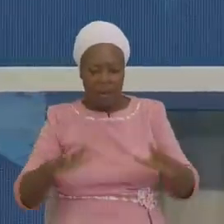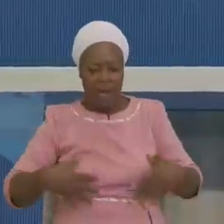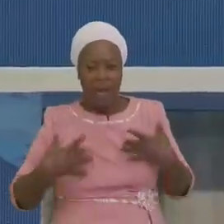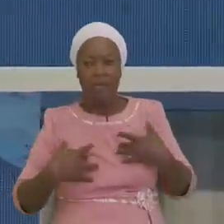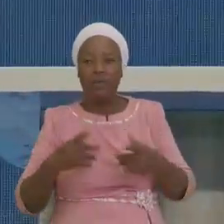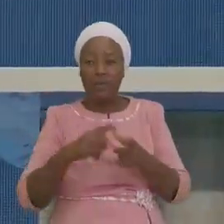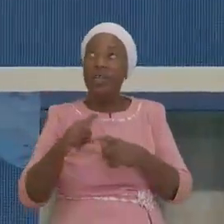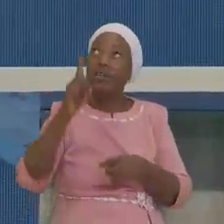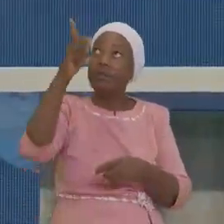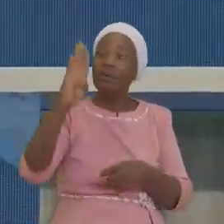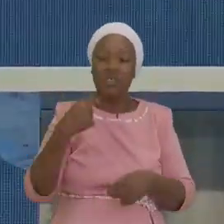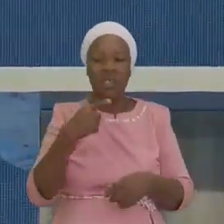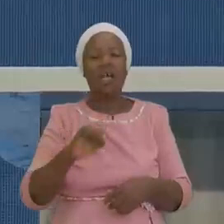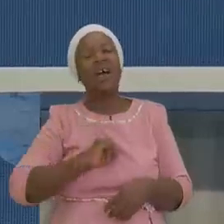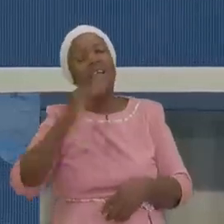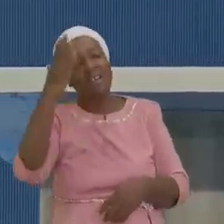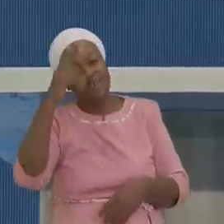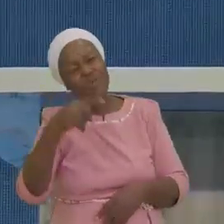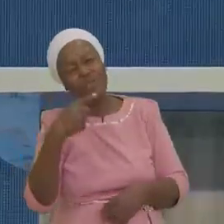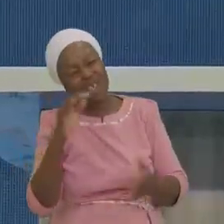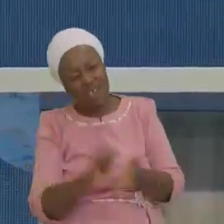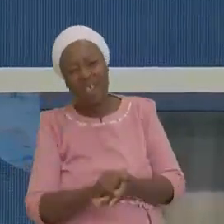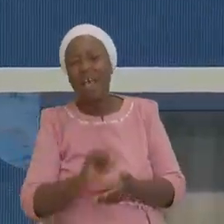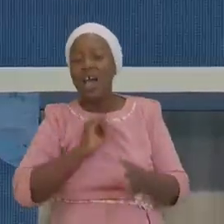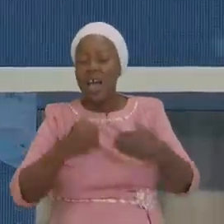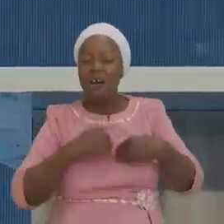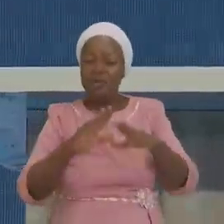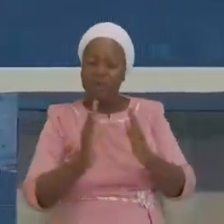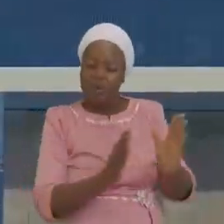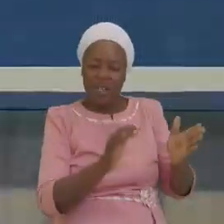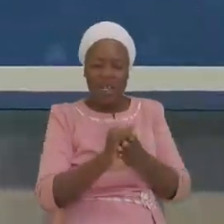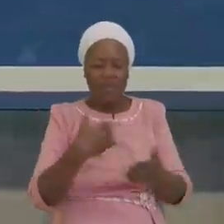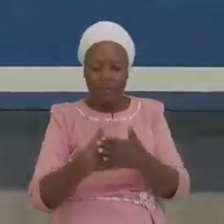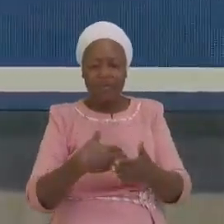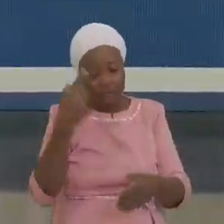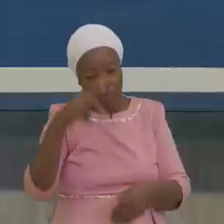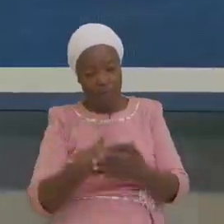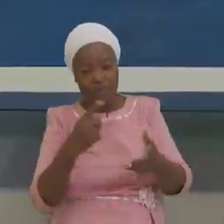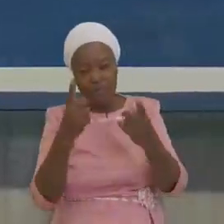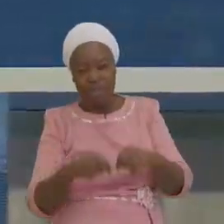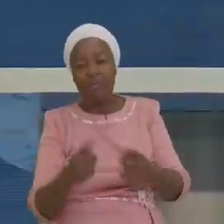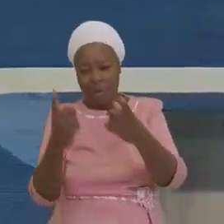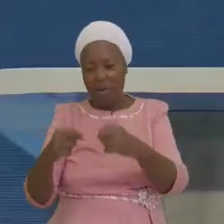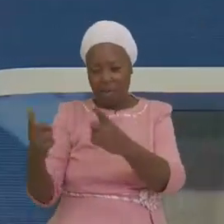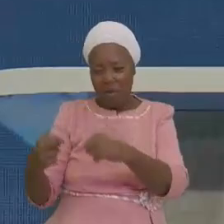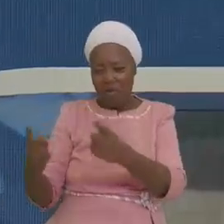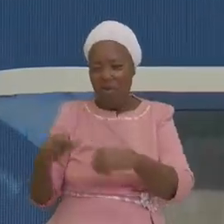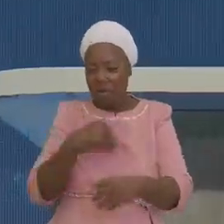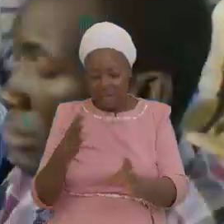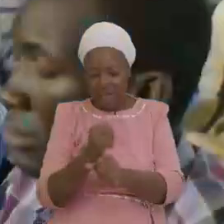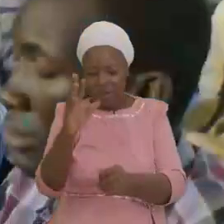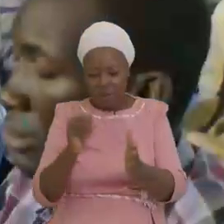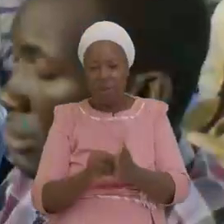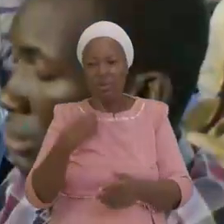said, I know you will say that. I prepared that for you before you came. Come, come and get your own eternal